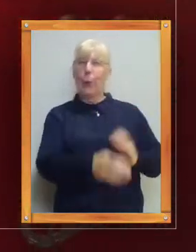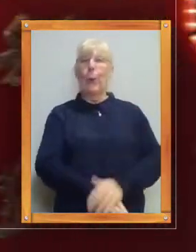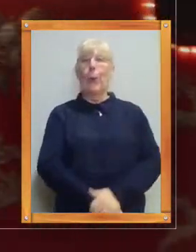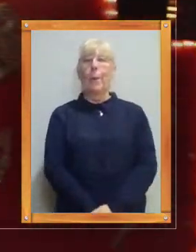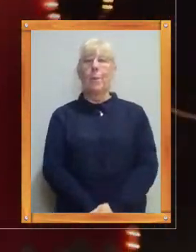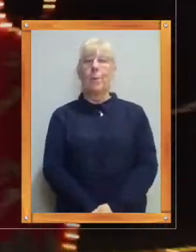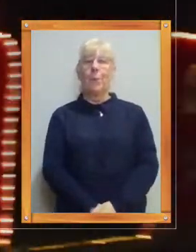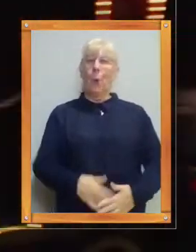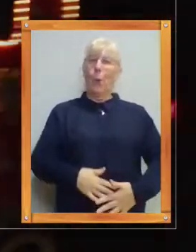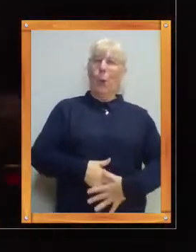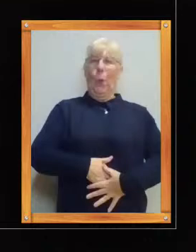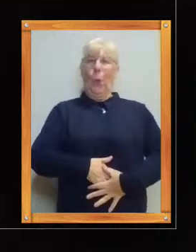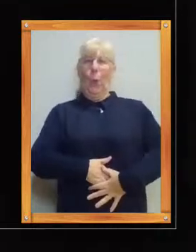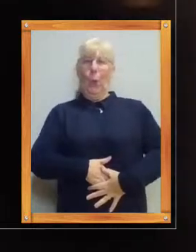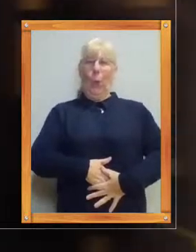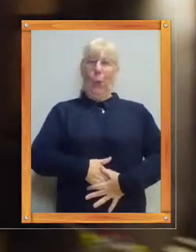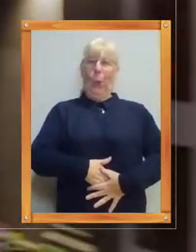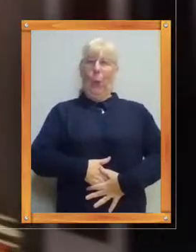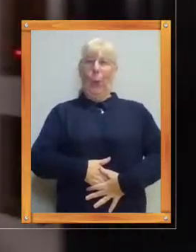Ho, ho, ho.